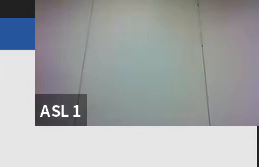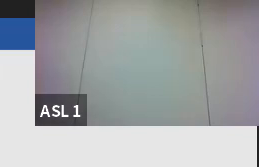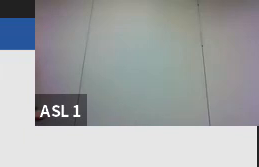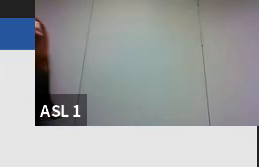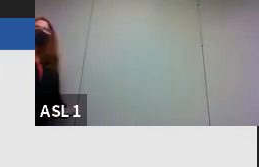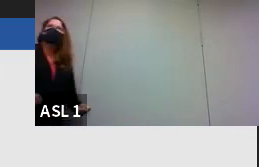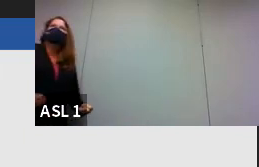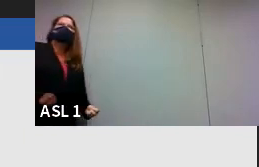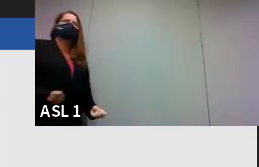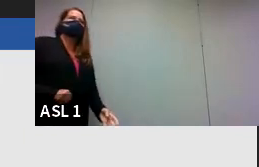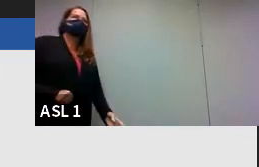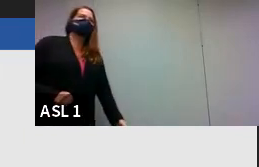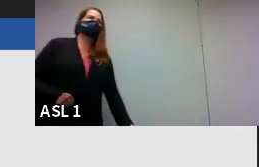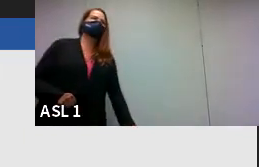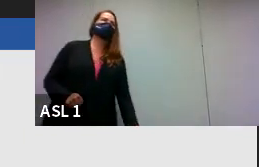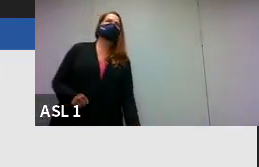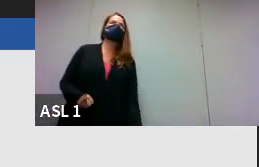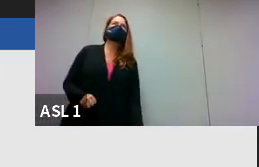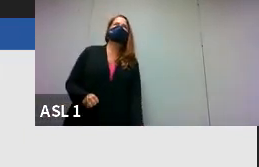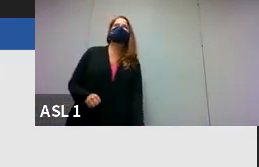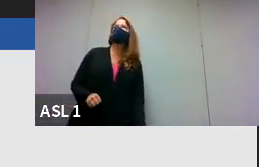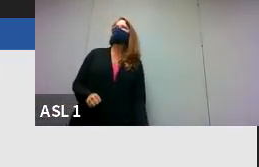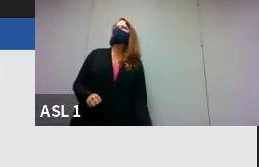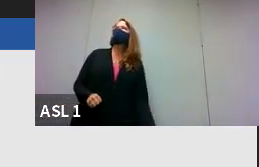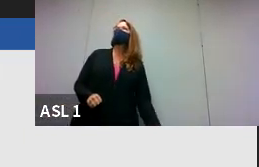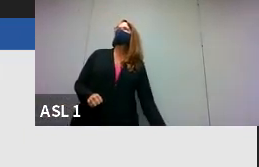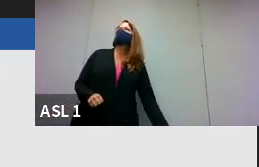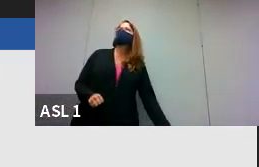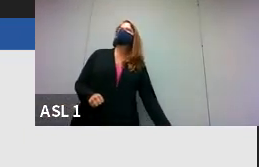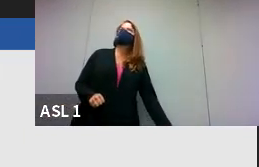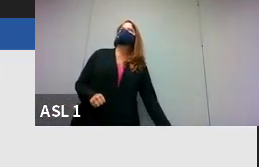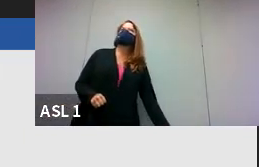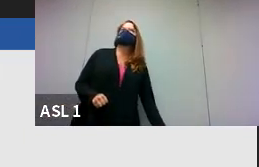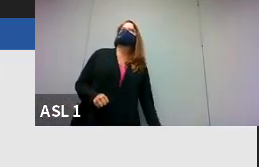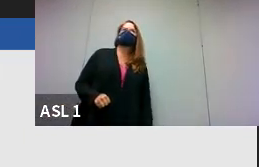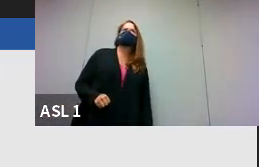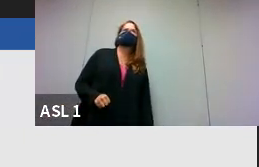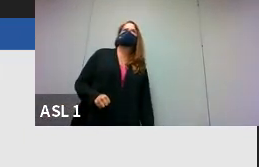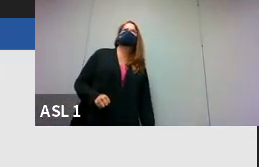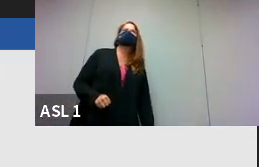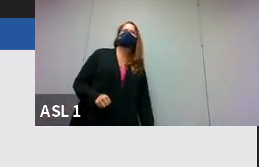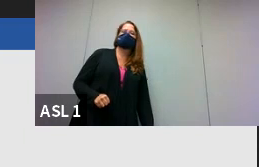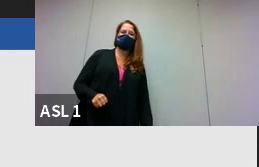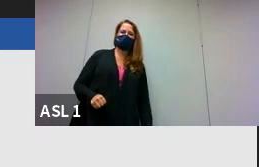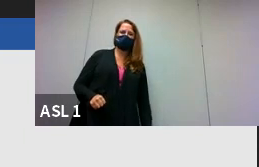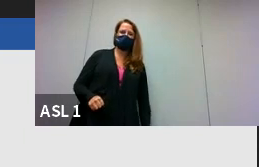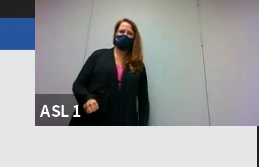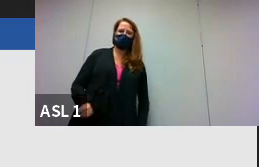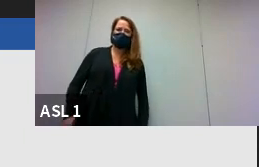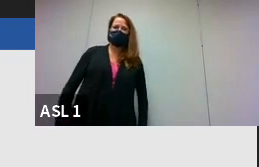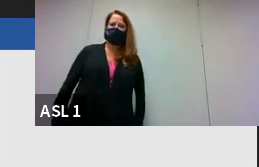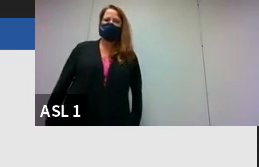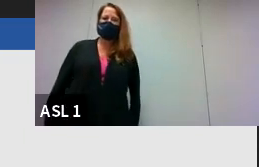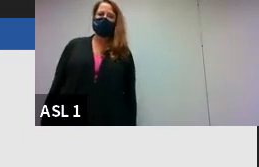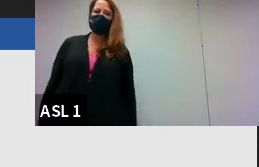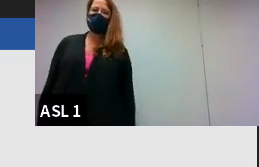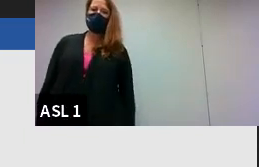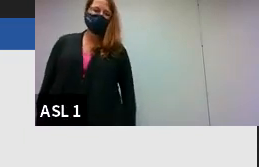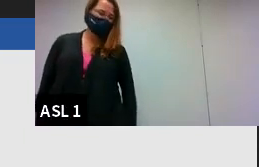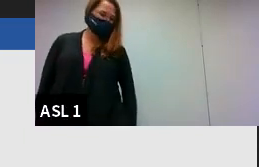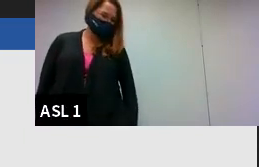Lauren? Lauren. Okay. Rick, you're going to do this now. You're going to go highlight Lauren on the participants thing, go to more and make her the